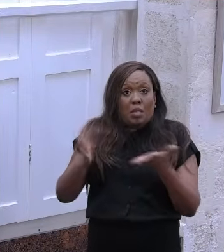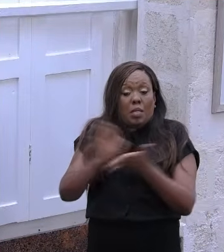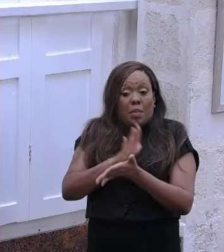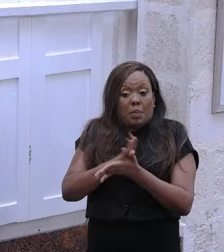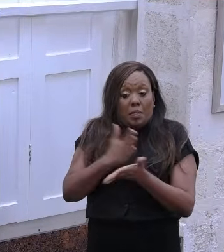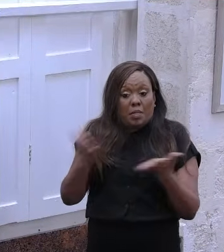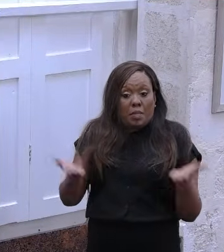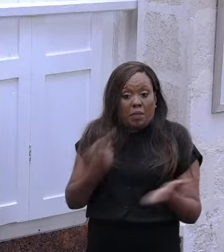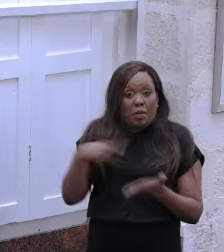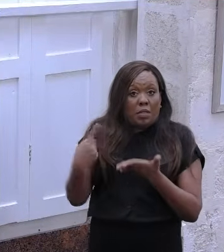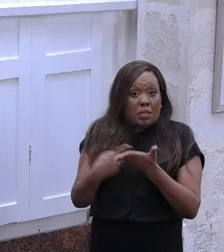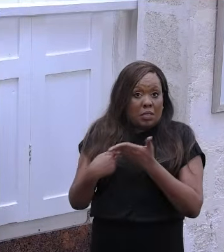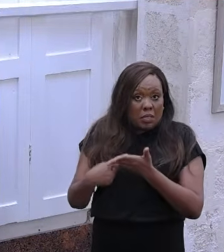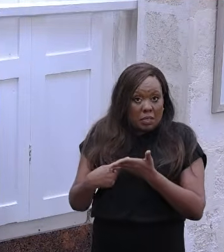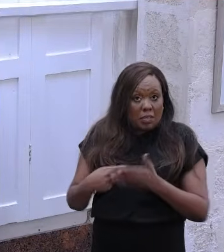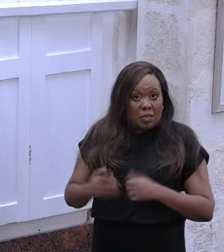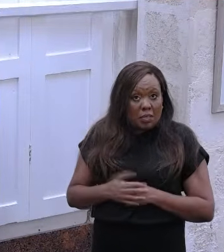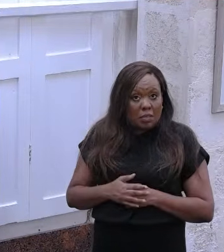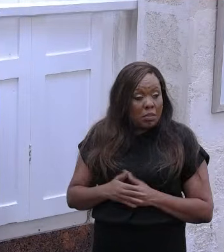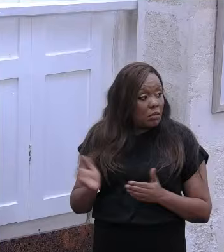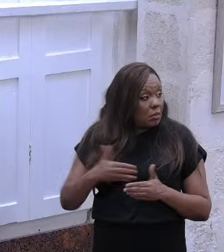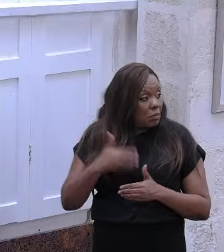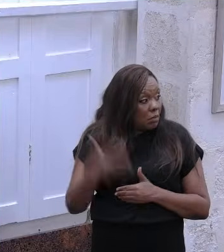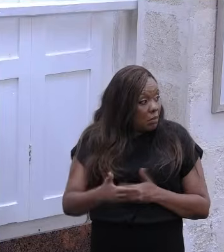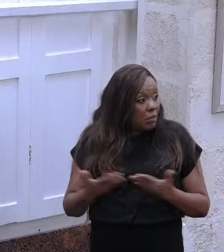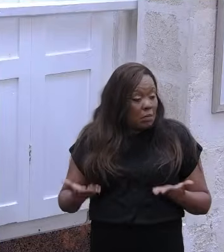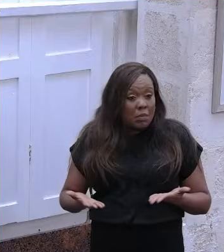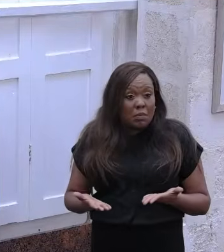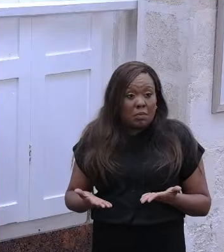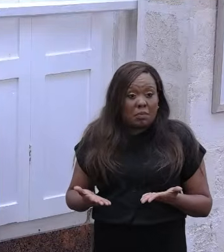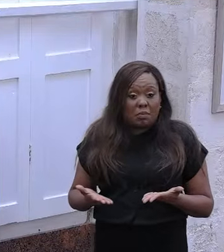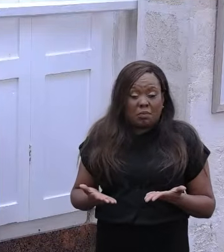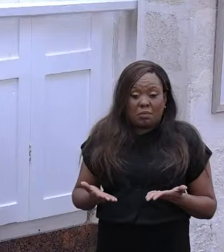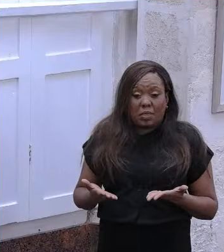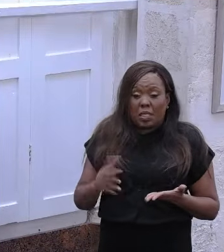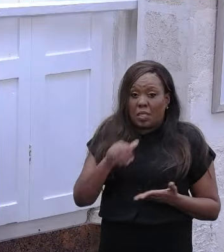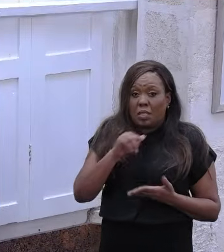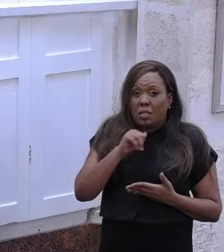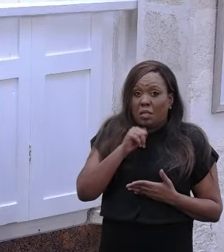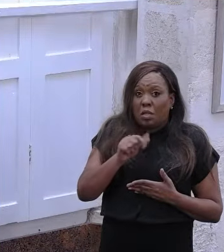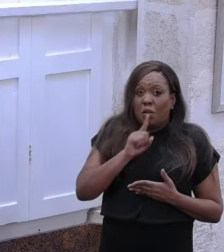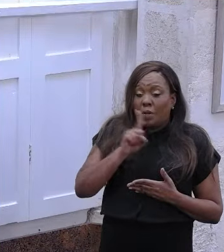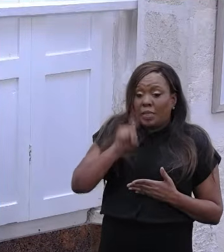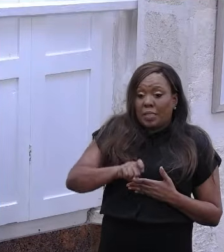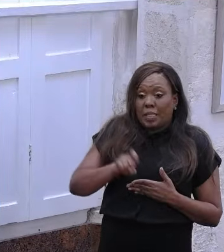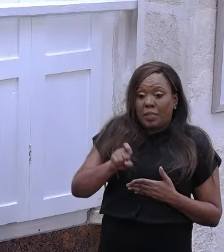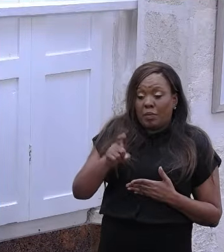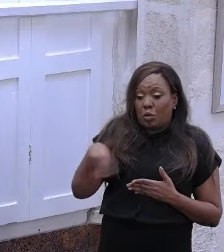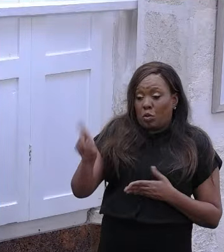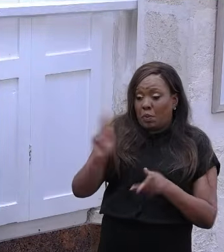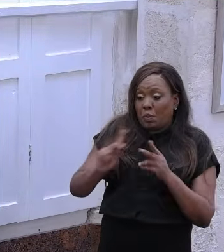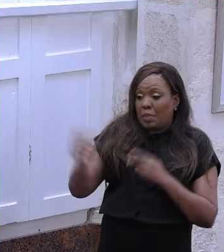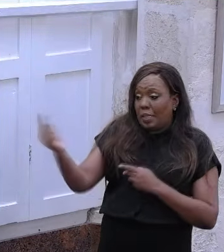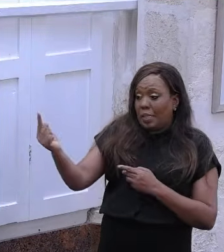makes then a redundancy for them to appear, because the matter has, even before